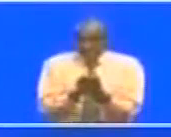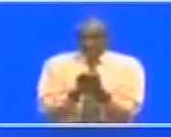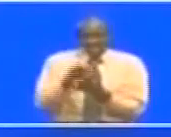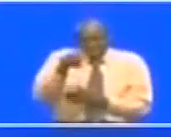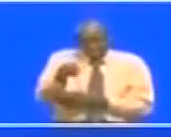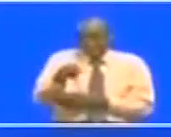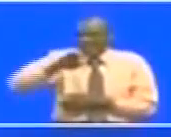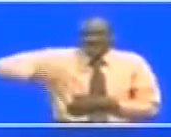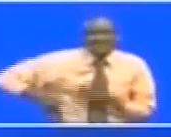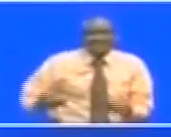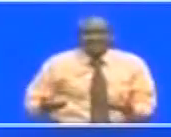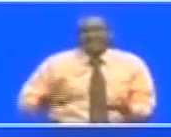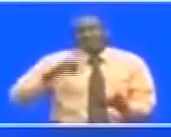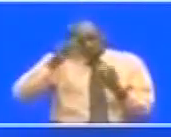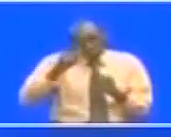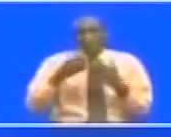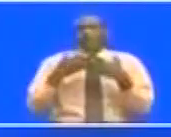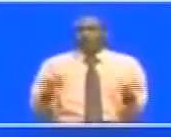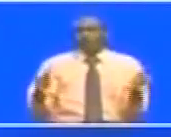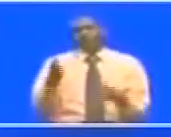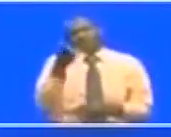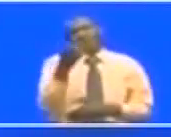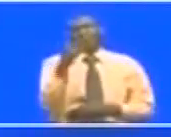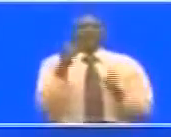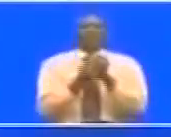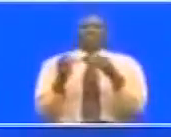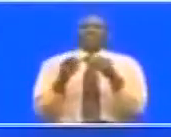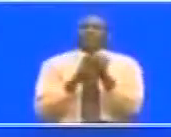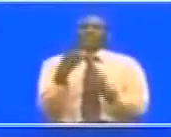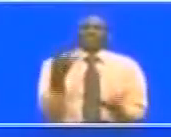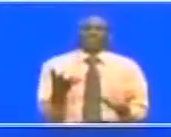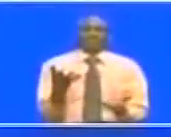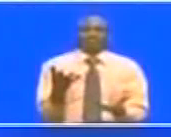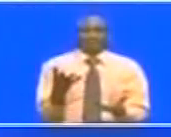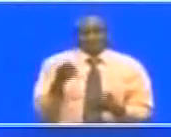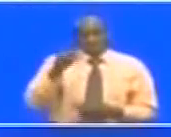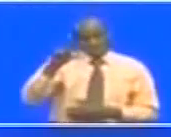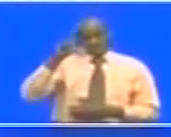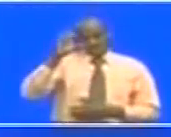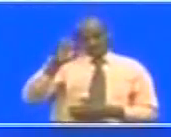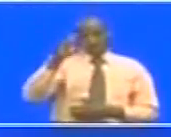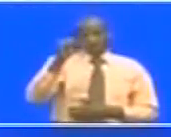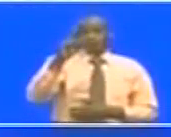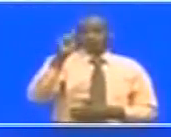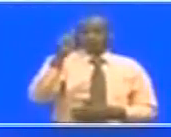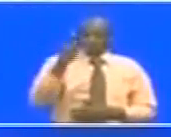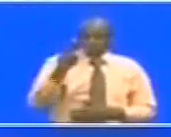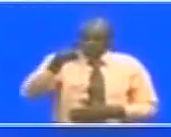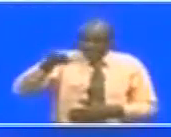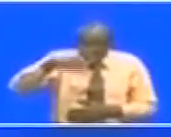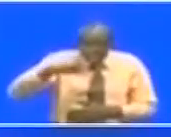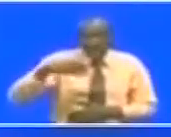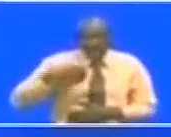behind schedule, as it was supposed to be opened by the end of 2014. The Kisutu area of the CBD is the city's office